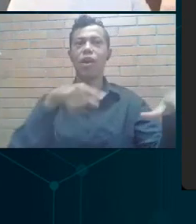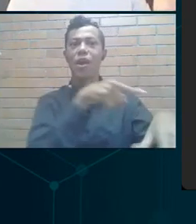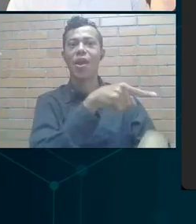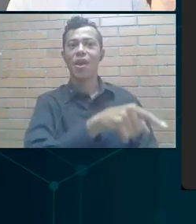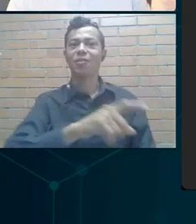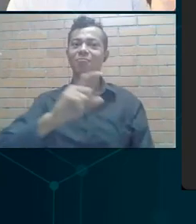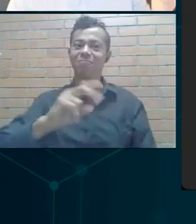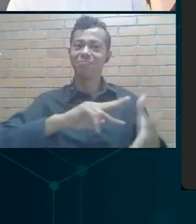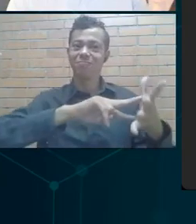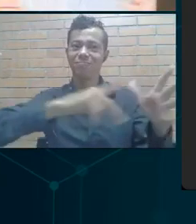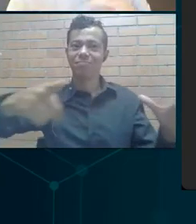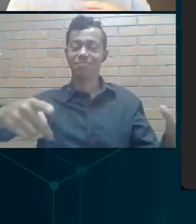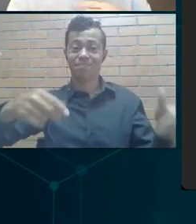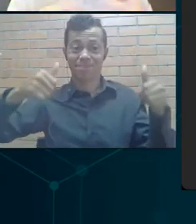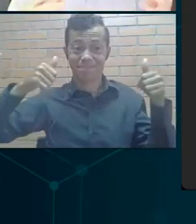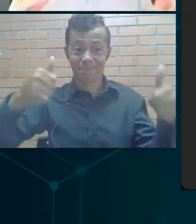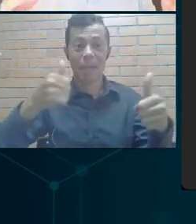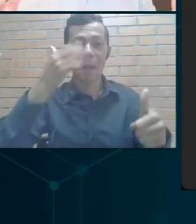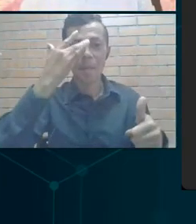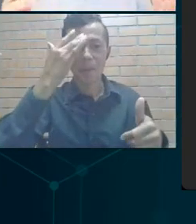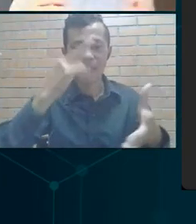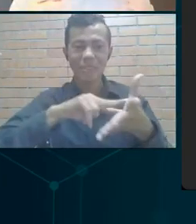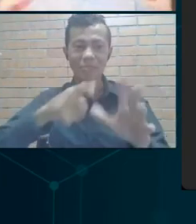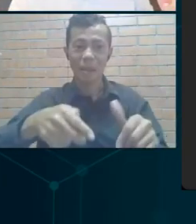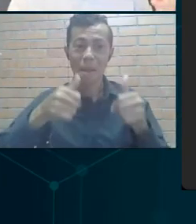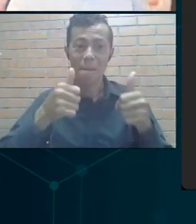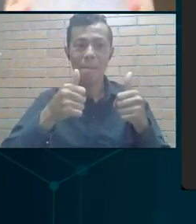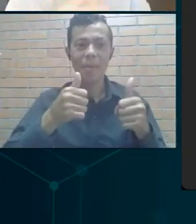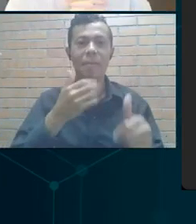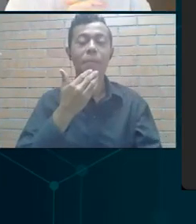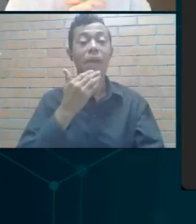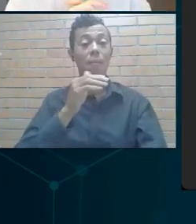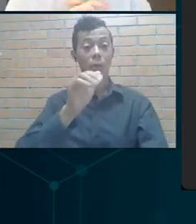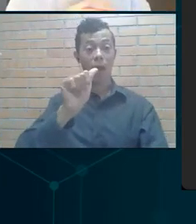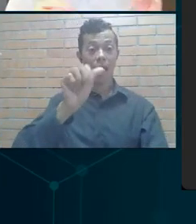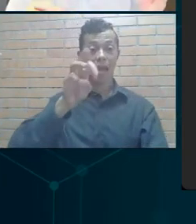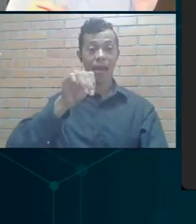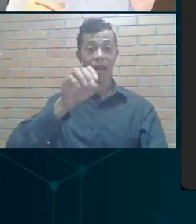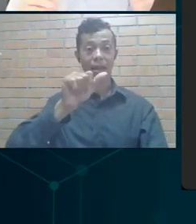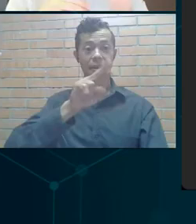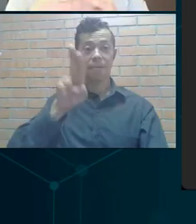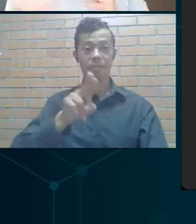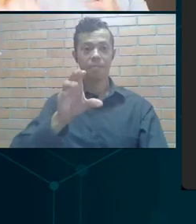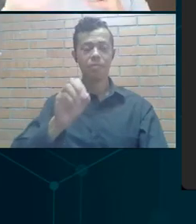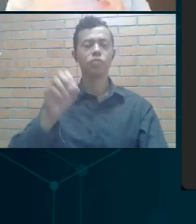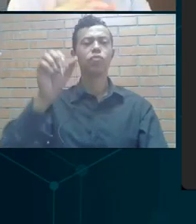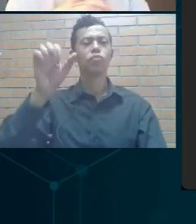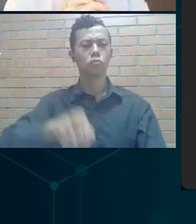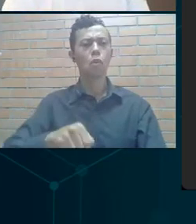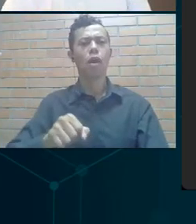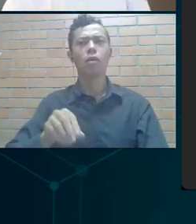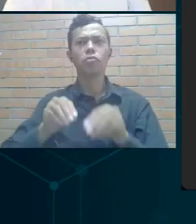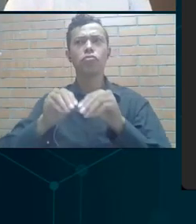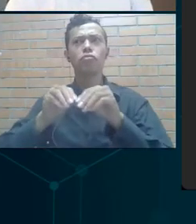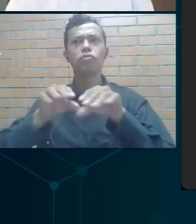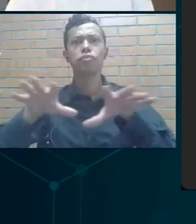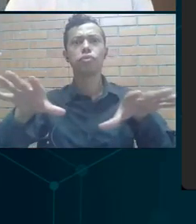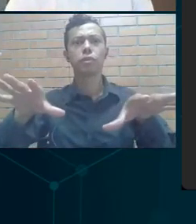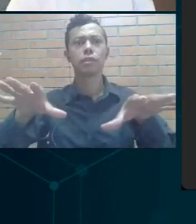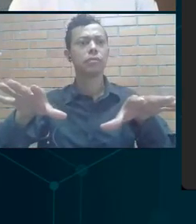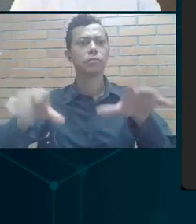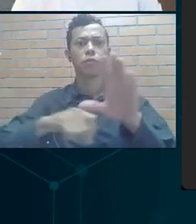use everything it has, because even they can't keep track of how many things they have. So, John, I'll pass it back there.